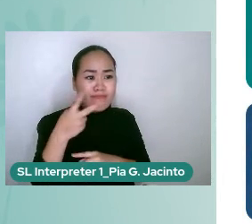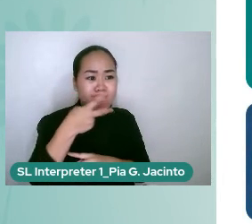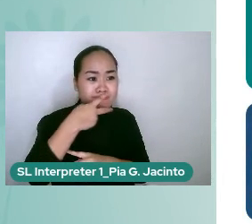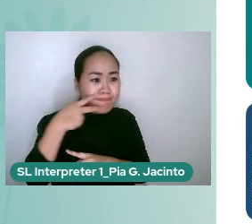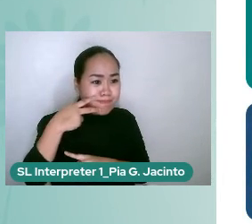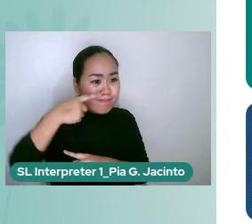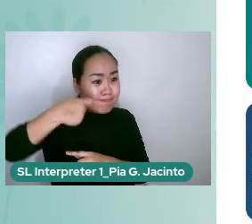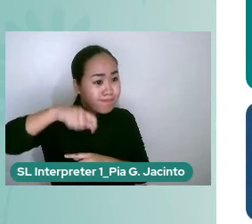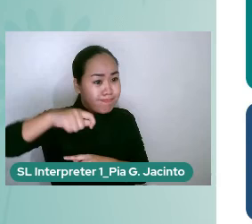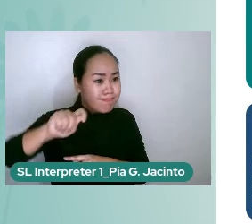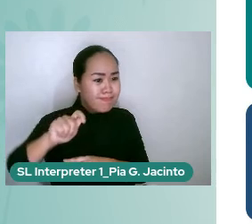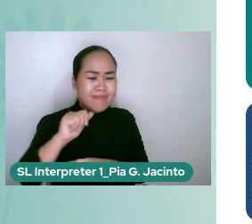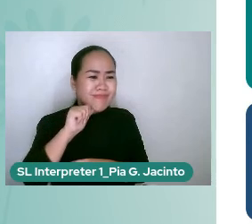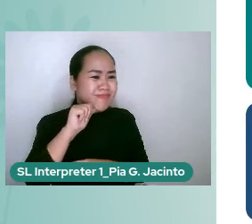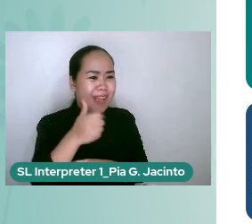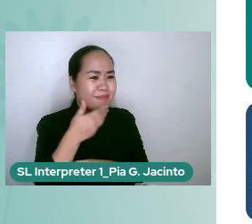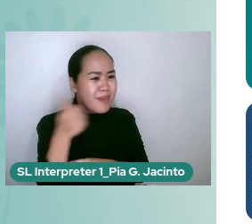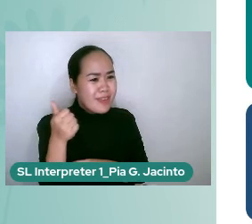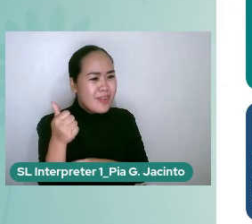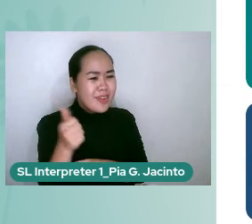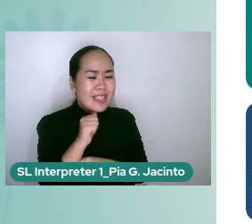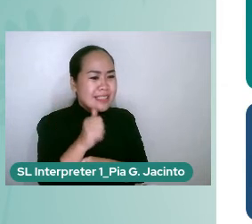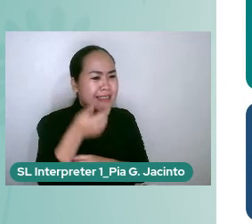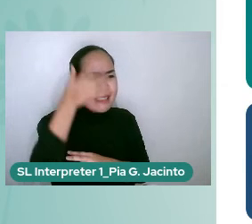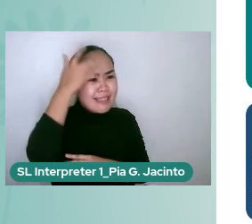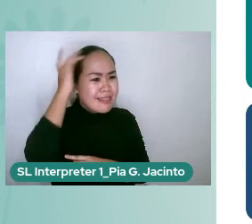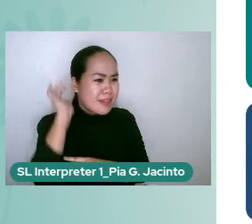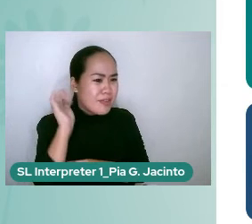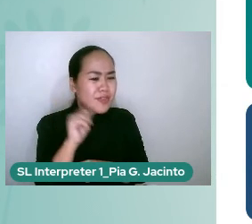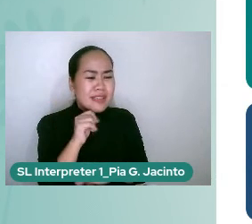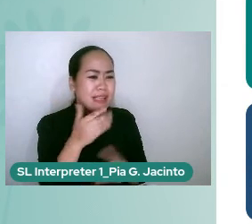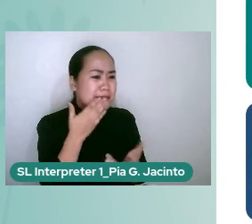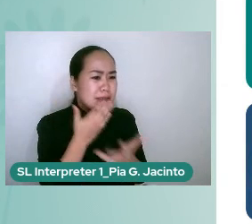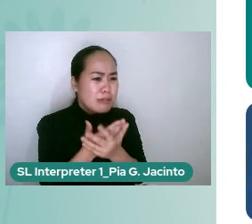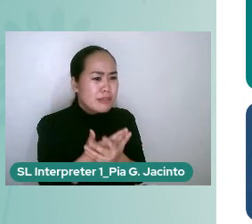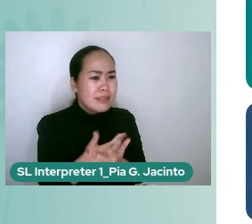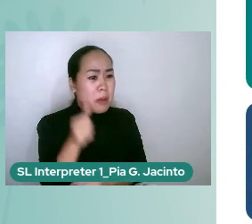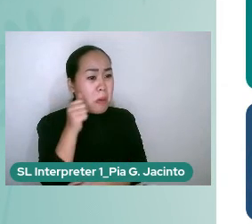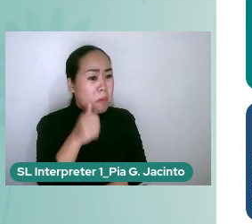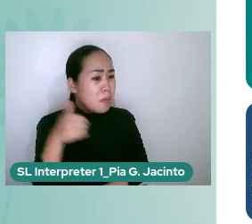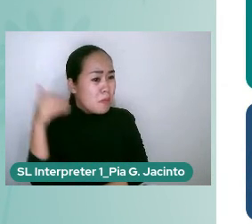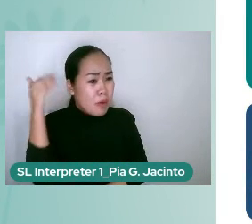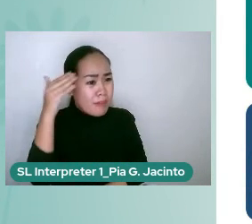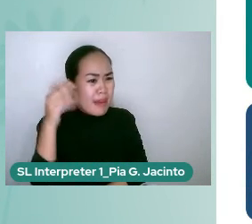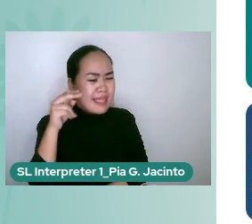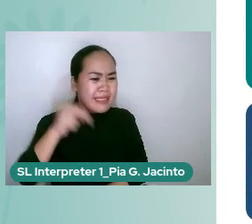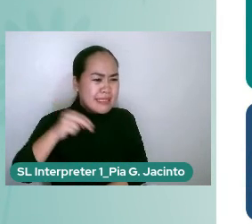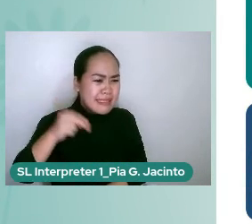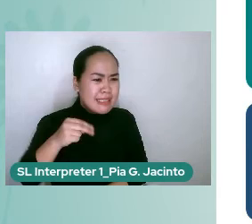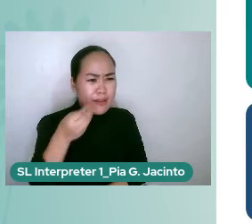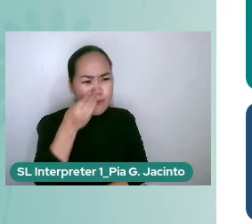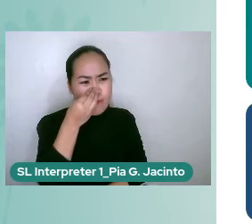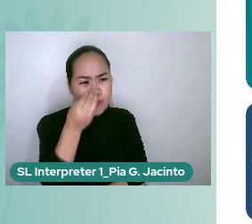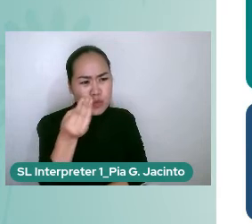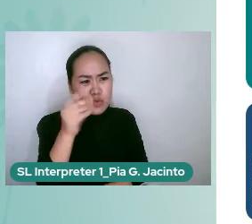its sensitivity is not as good, and for a woman, she needs fewer tests in her